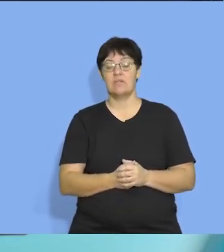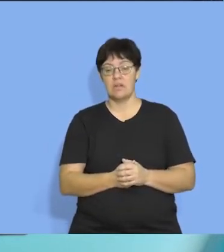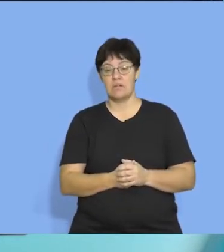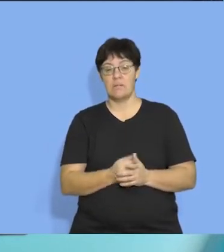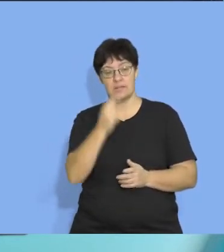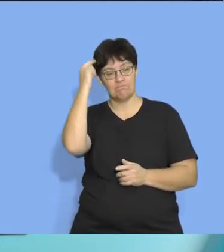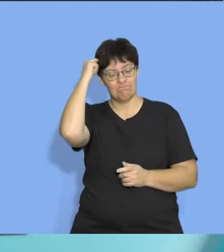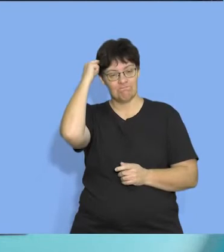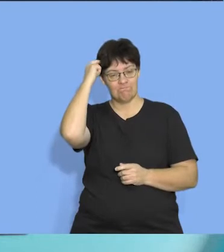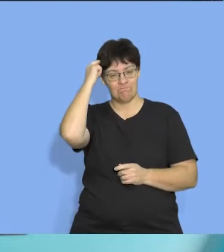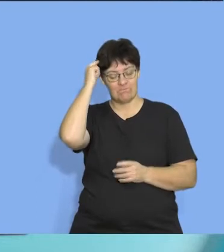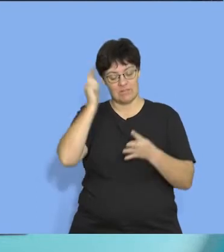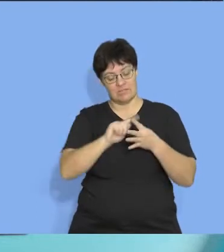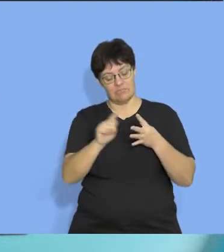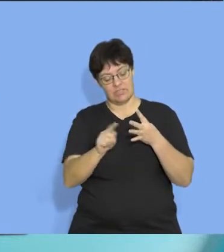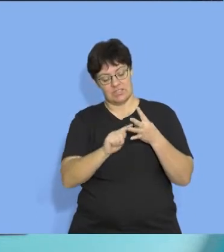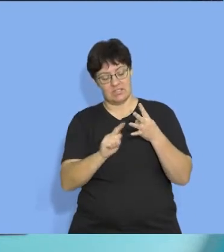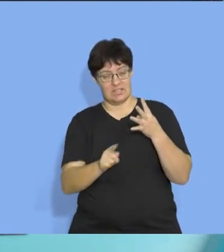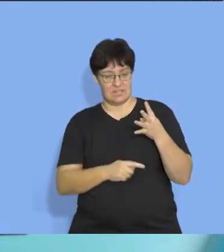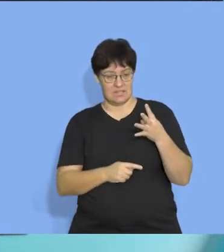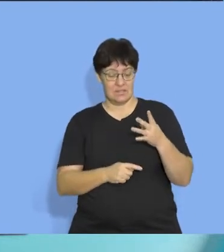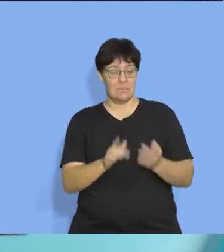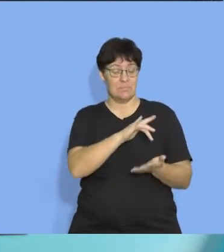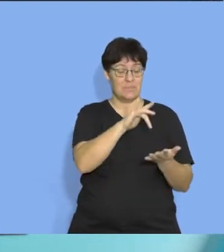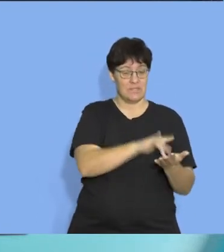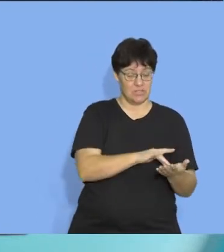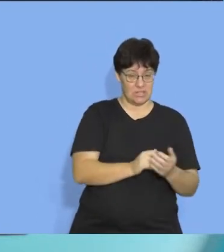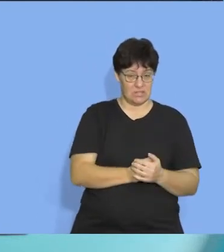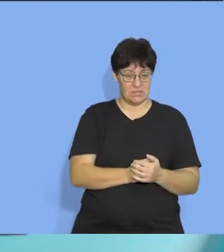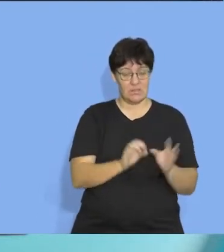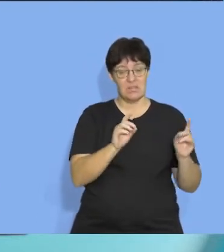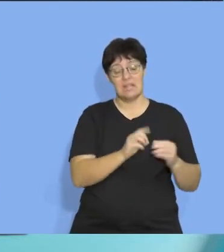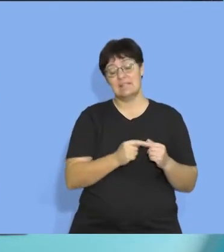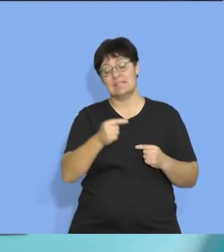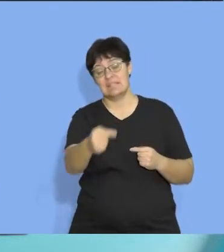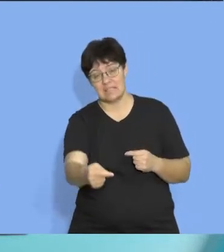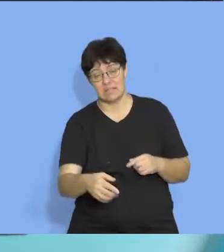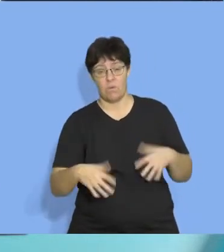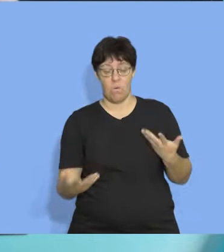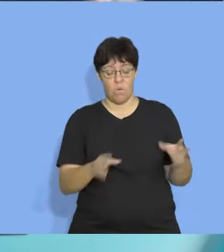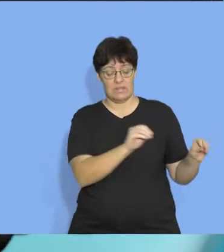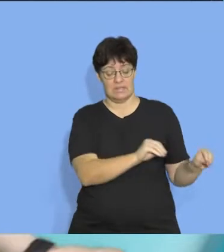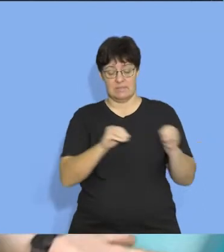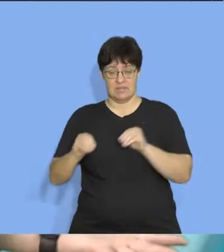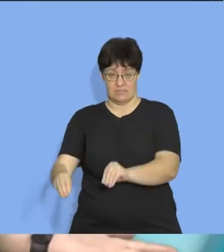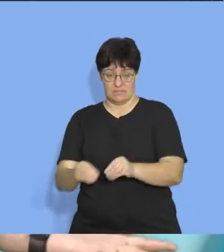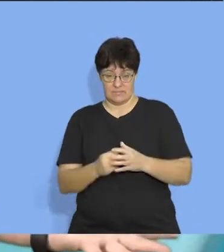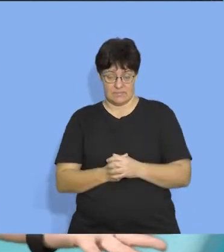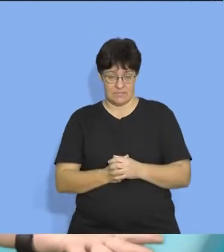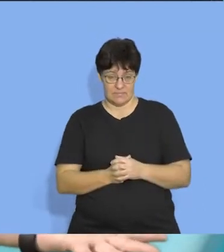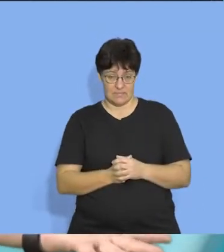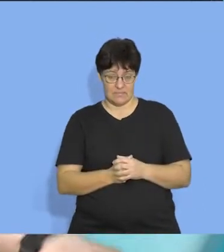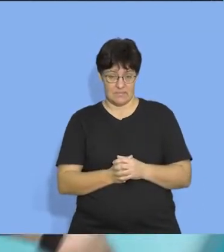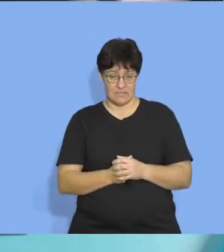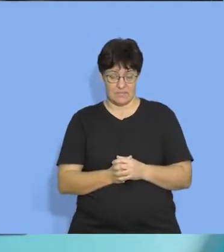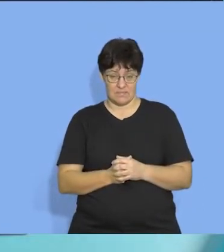to get into our heads the difference between if I'm saying position or distance or displacement,